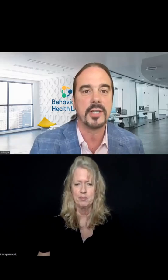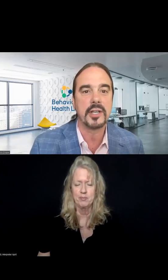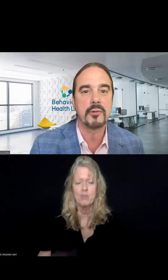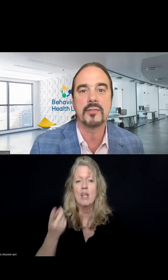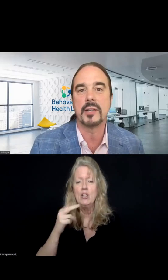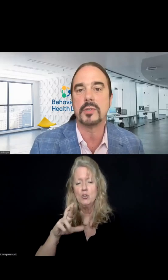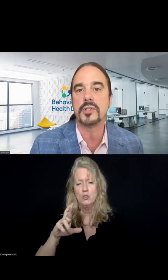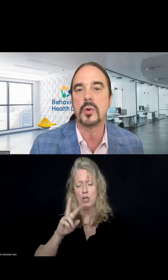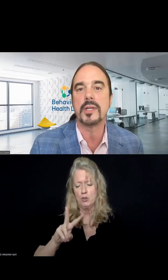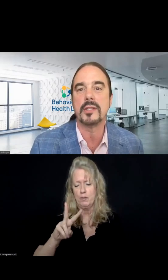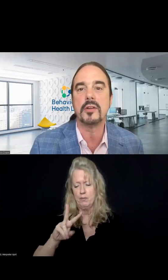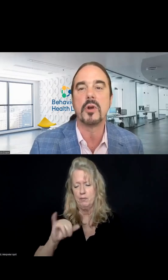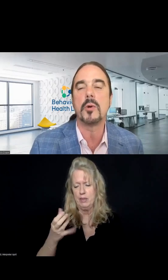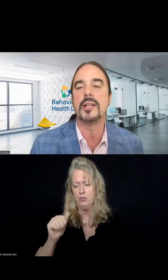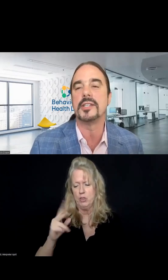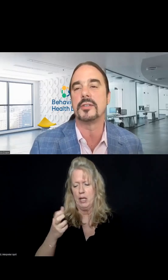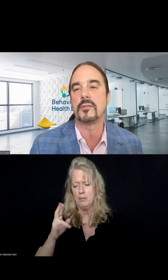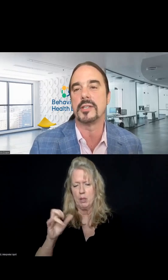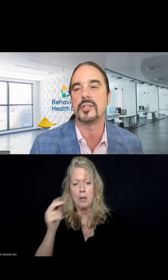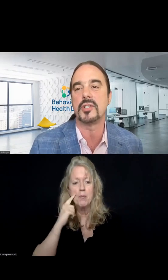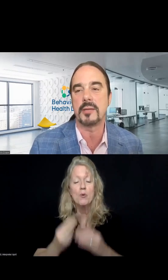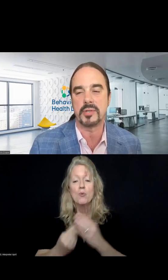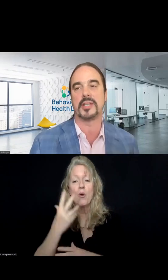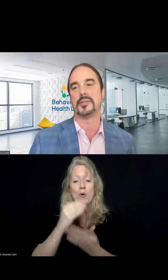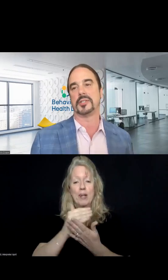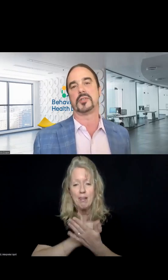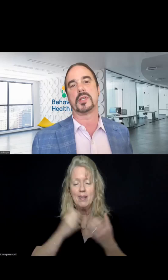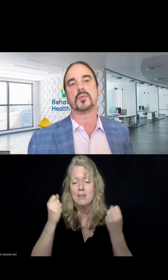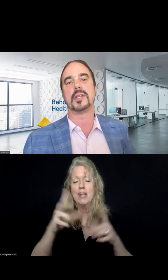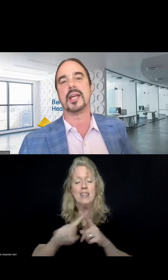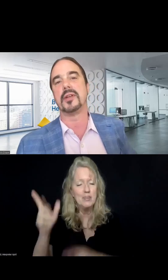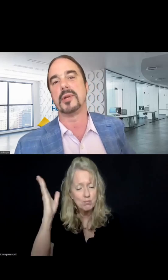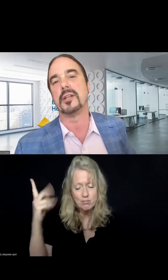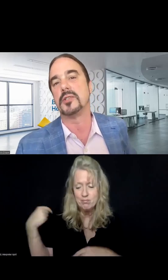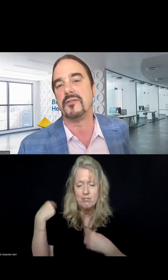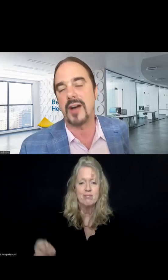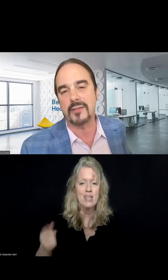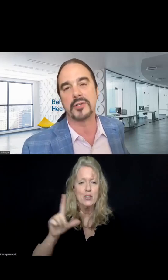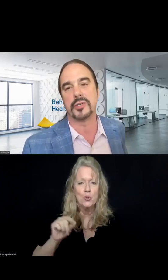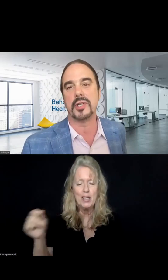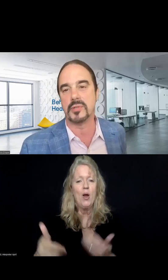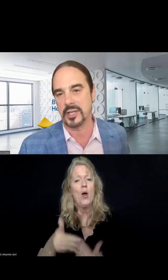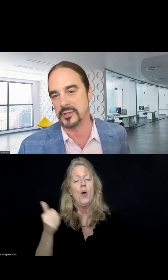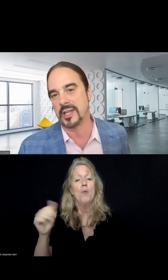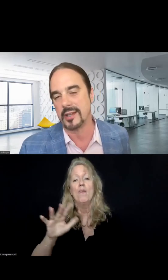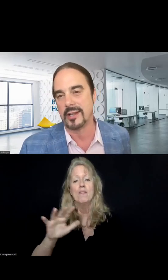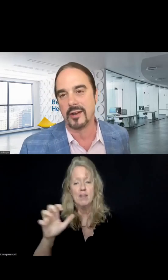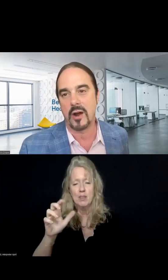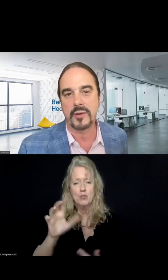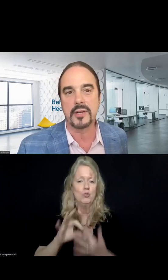Dr. Vijayaraghavan will join the growing list of Crisis Jam presenters since 2020, now numbering close to 500 unique